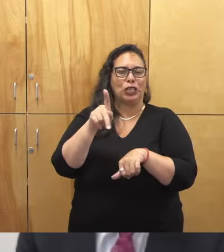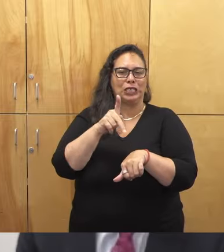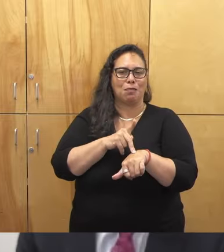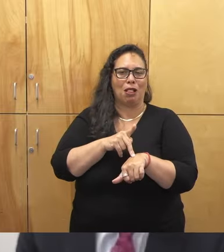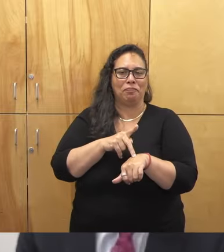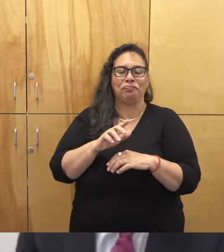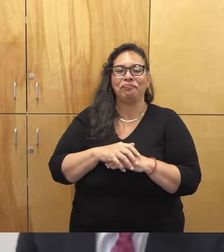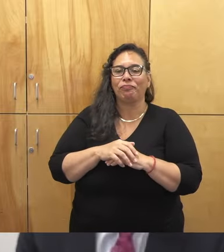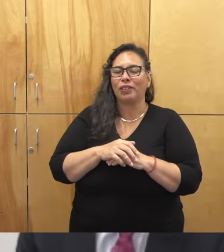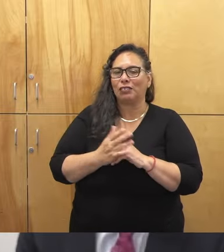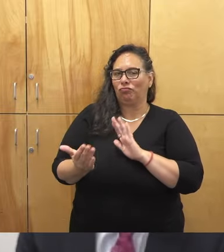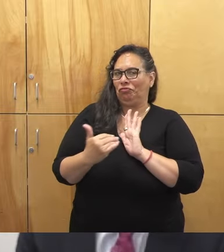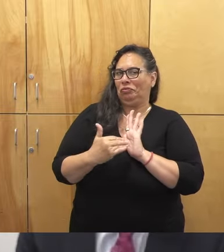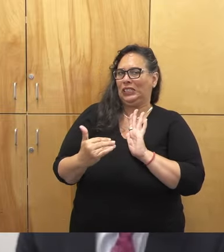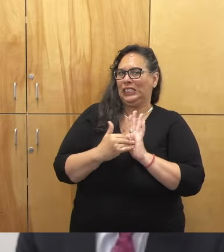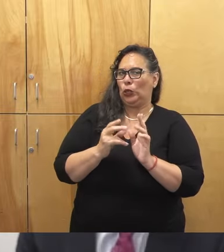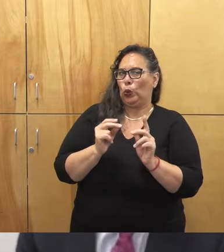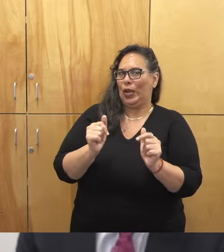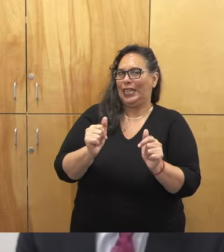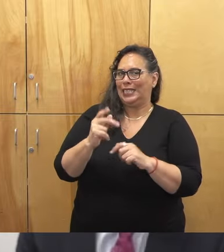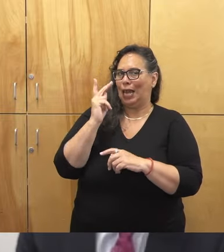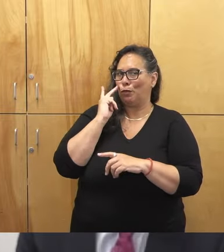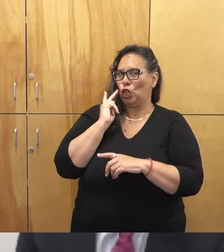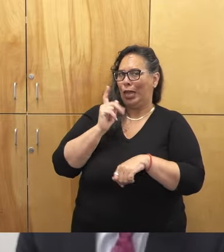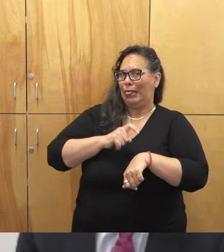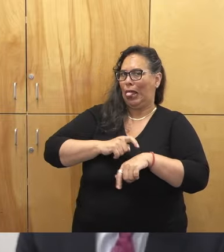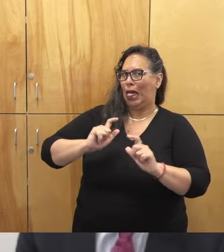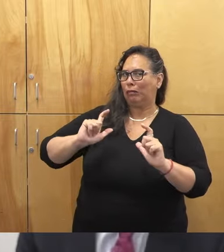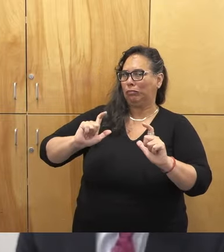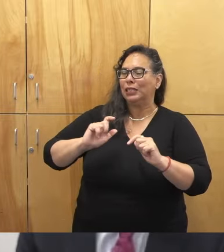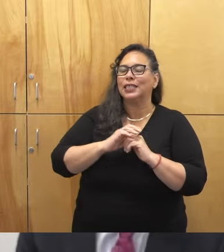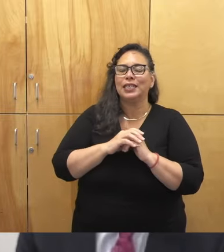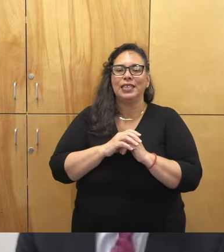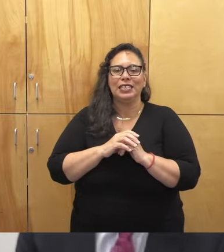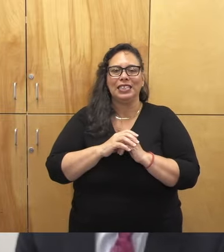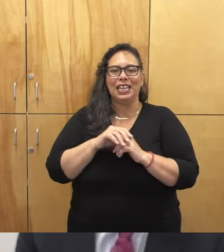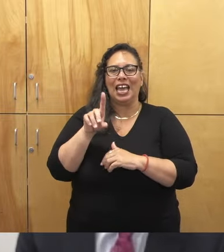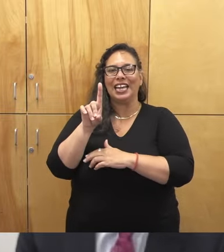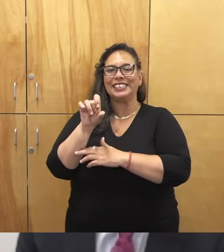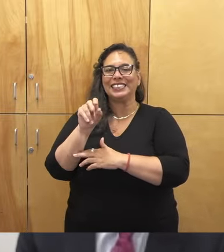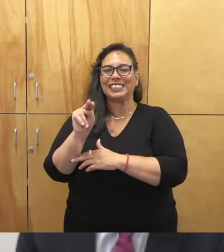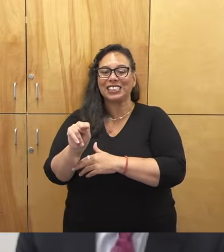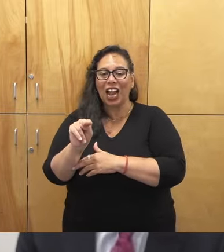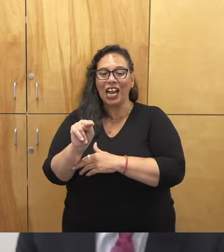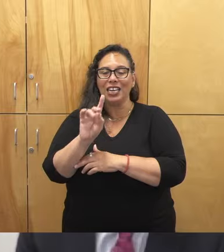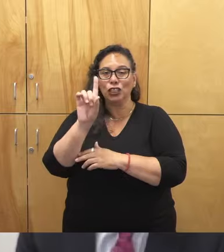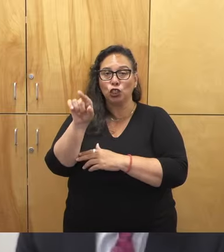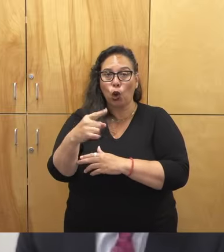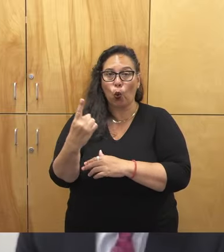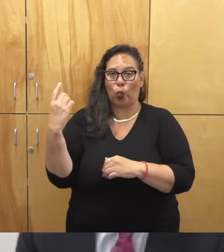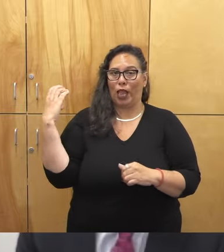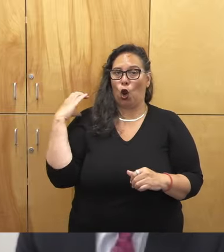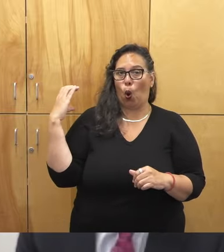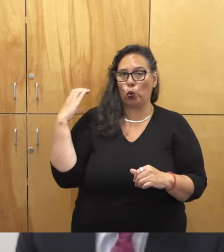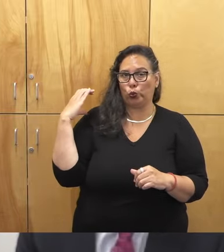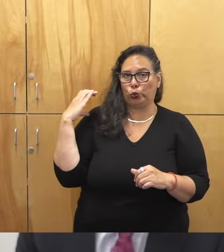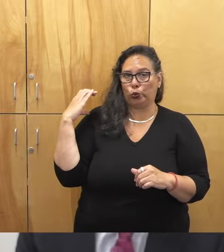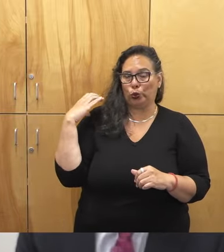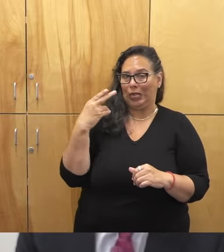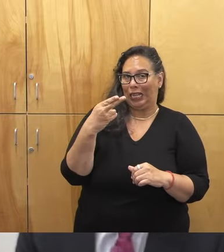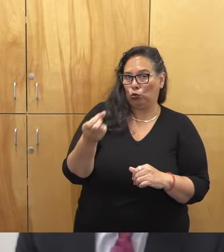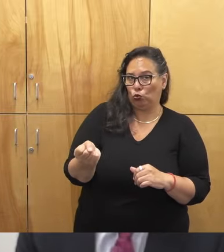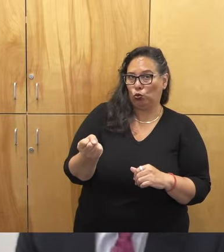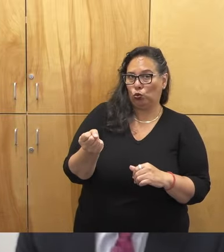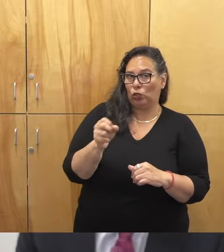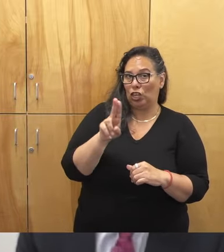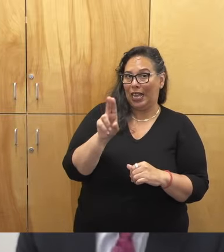Just to reiterate, just really quickly, because I'm looking at that clock, Don is the only coach and only high school coach